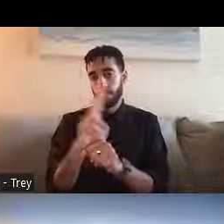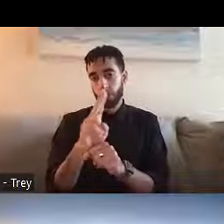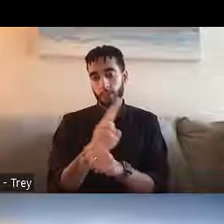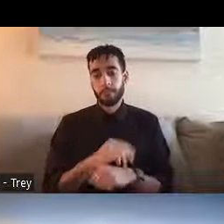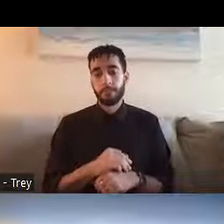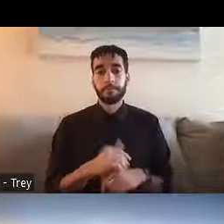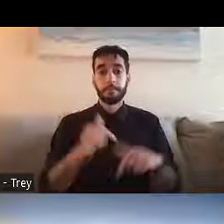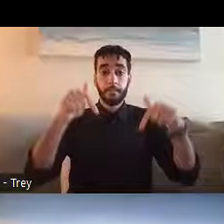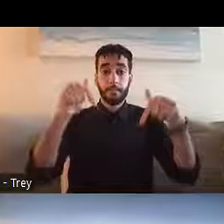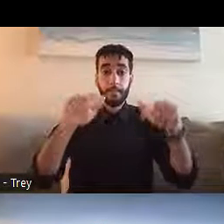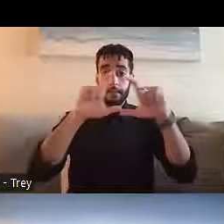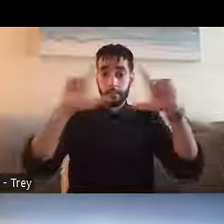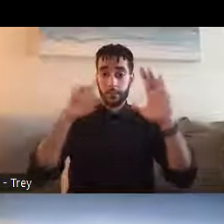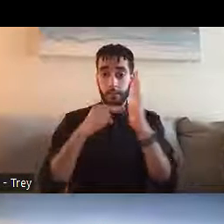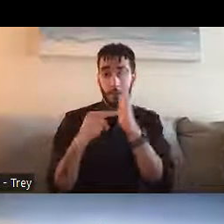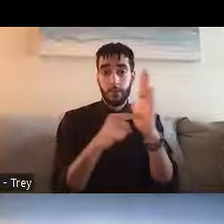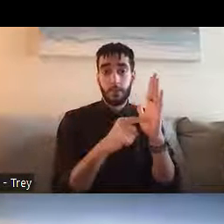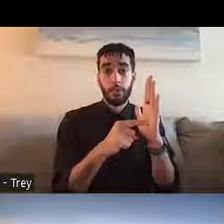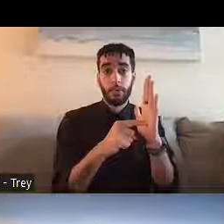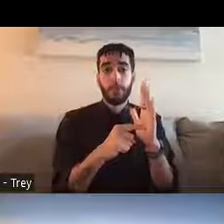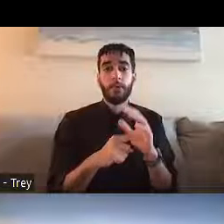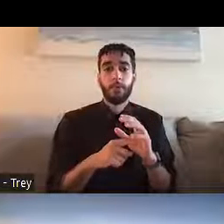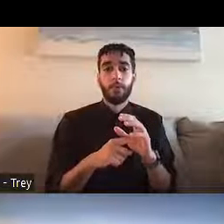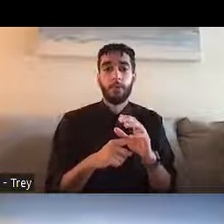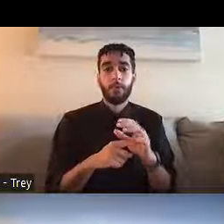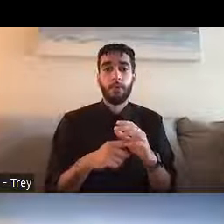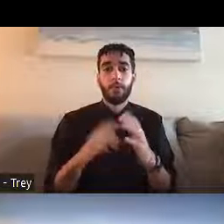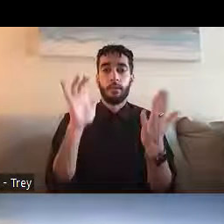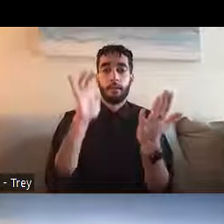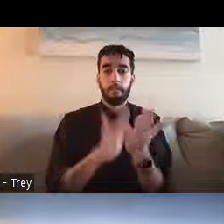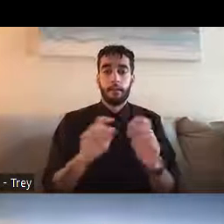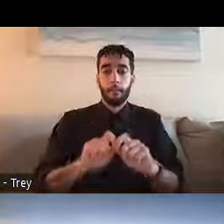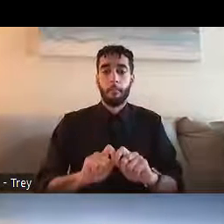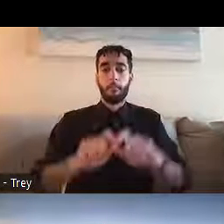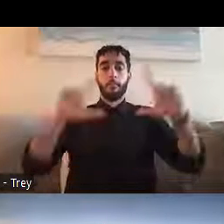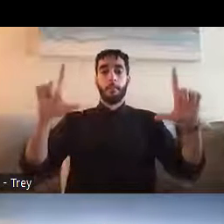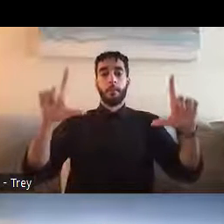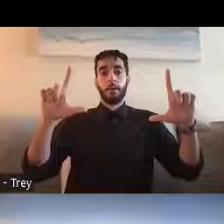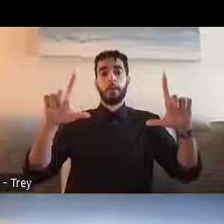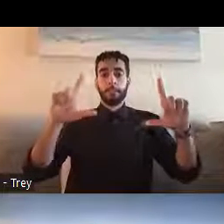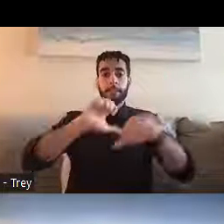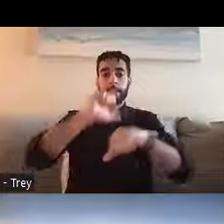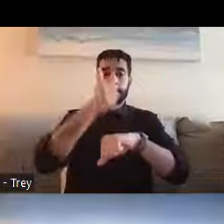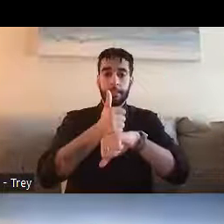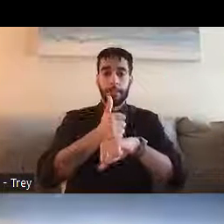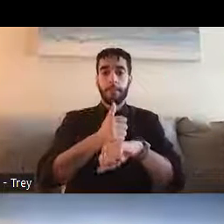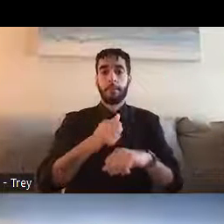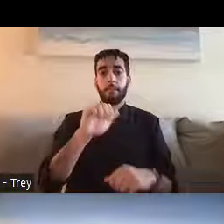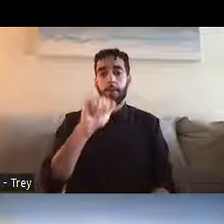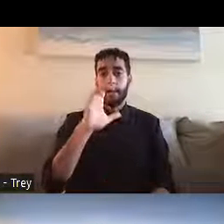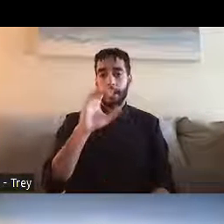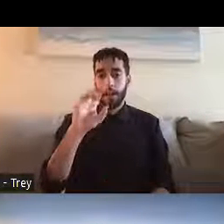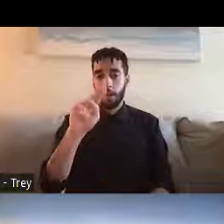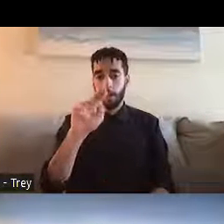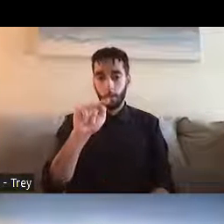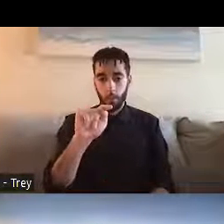quickly the landing page for CareNav where a person can come in, they can set up an account, enter the portal, and